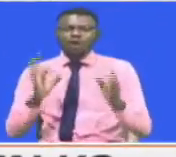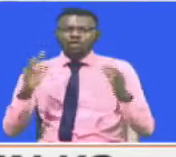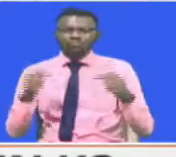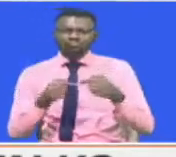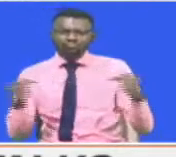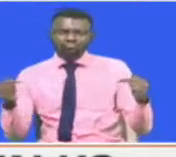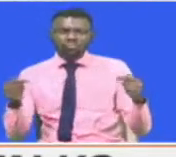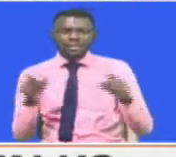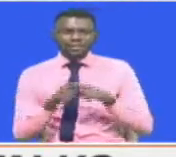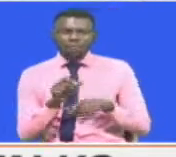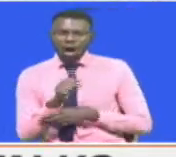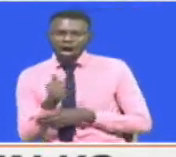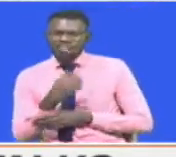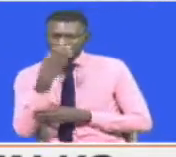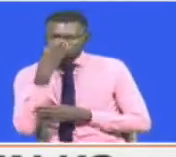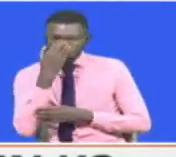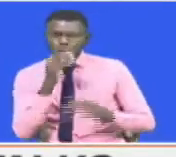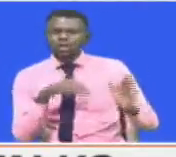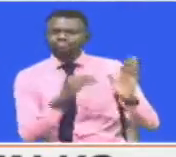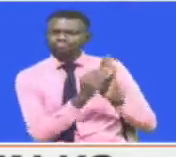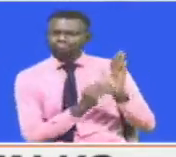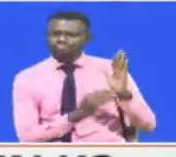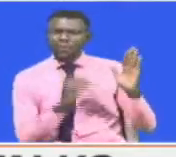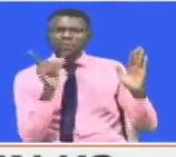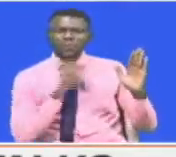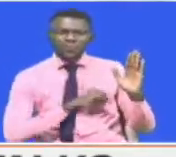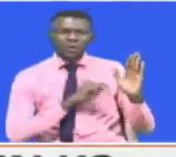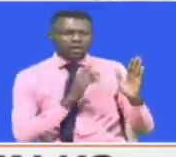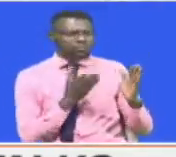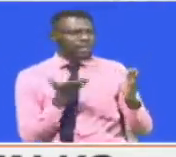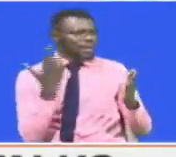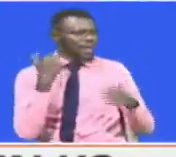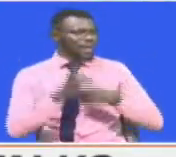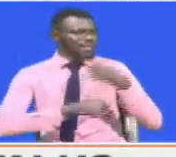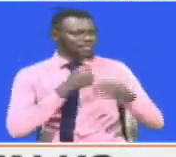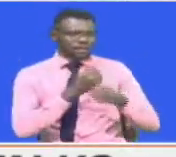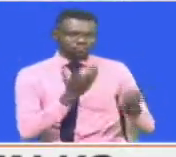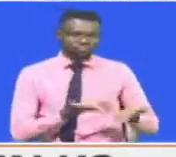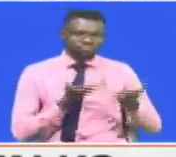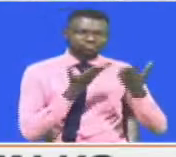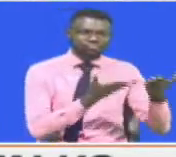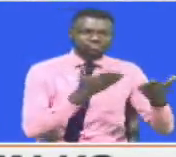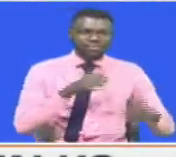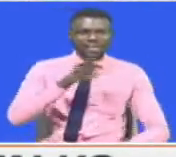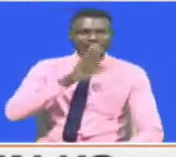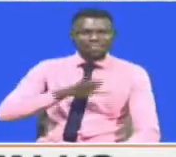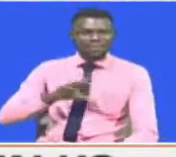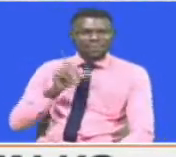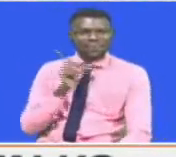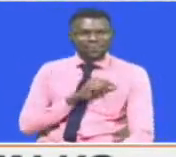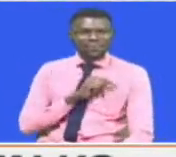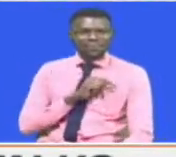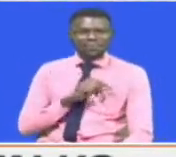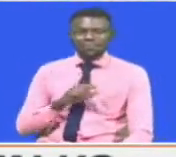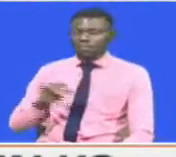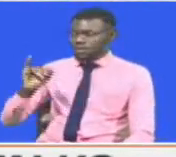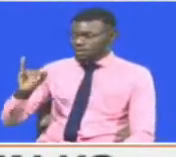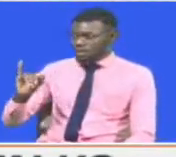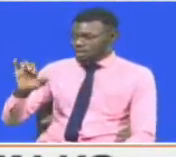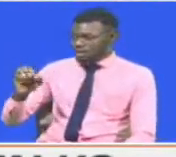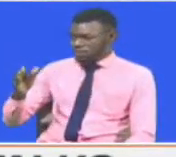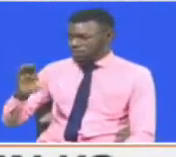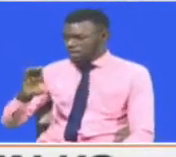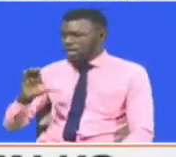raised by President William Ruto in his memorandum to Parliament last year. Reconstitution of the IEBC